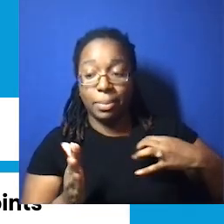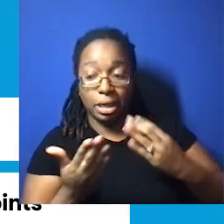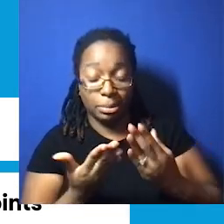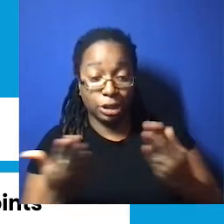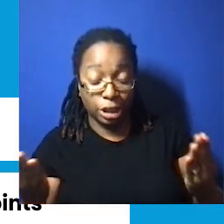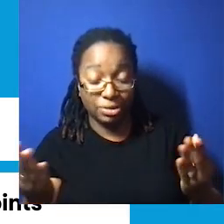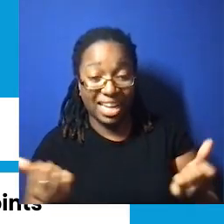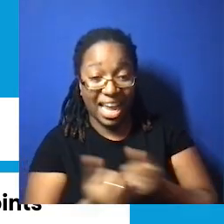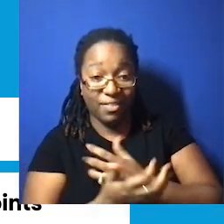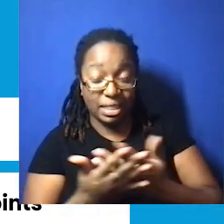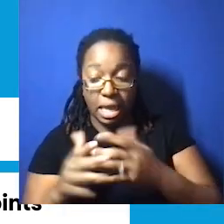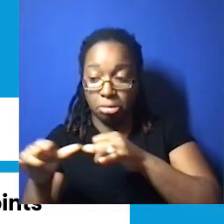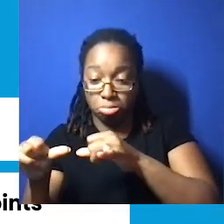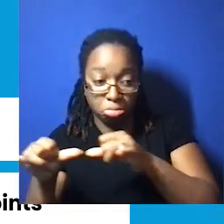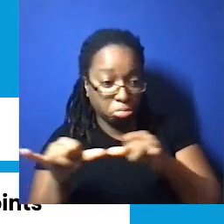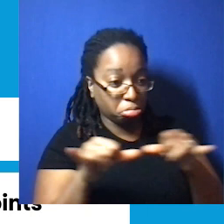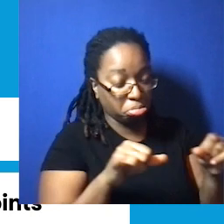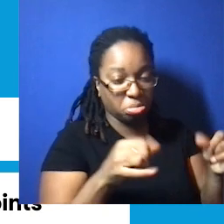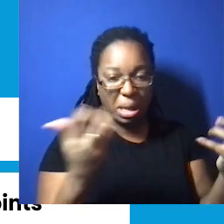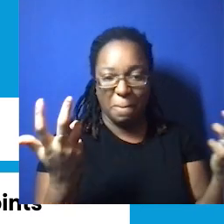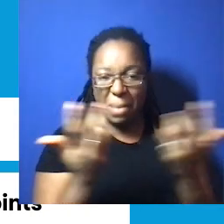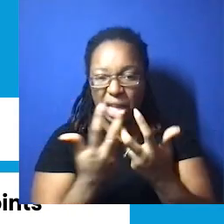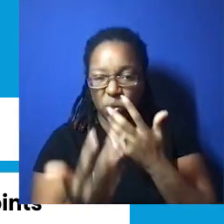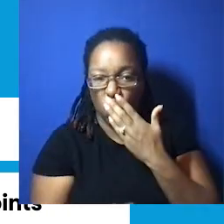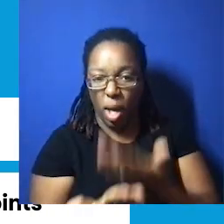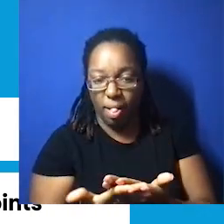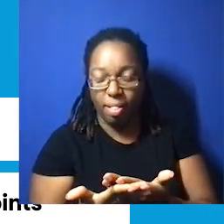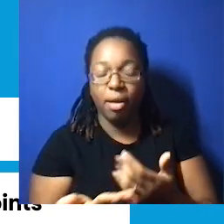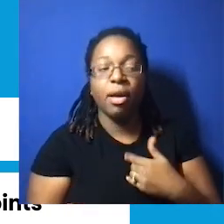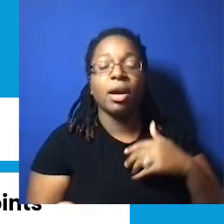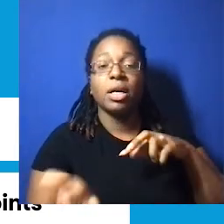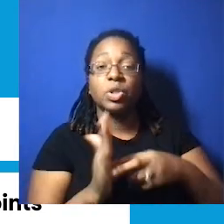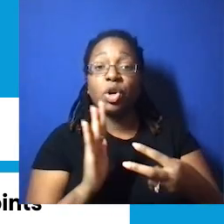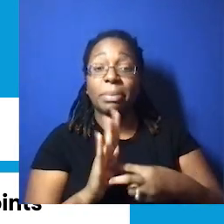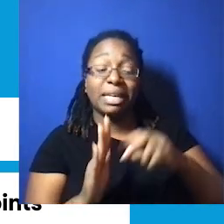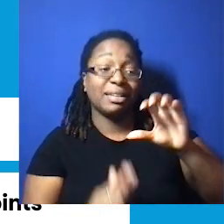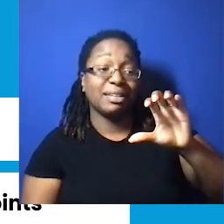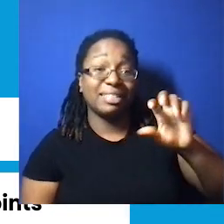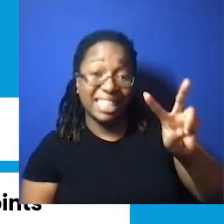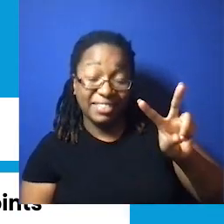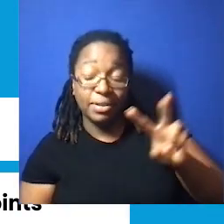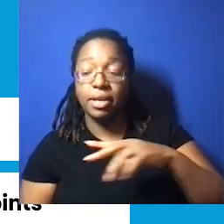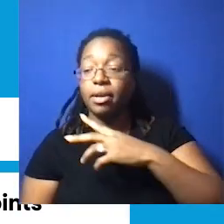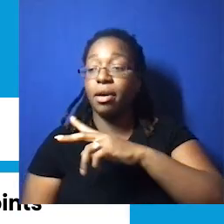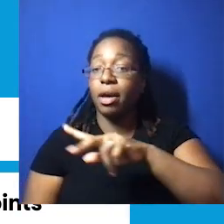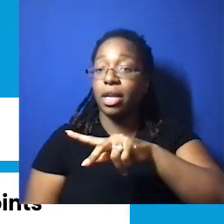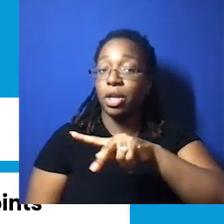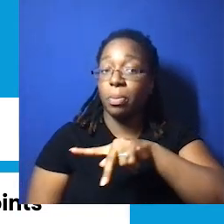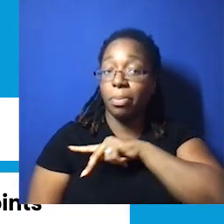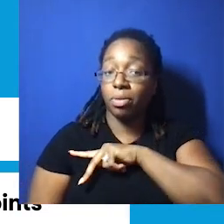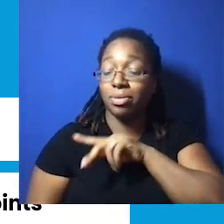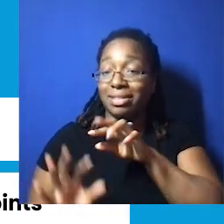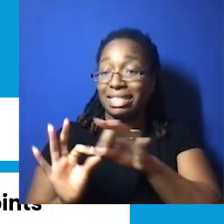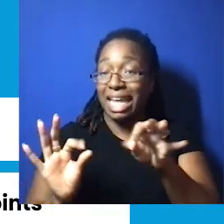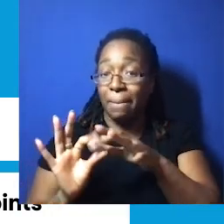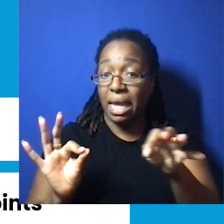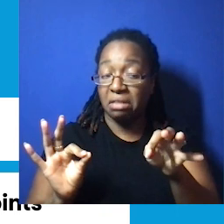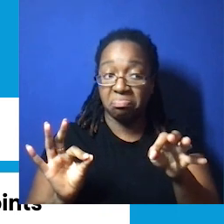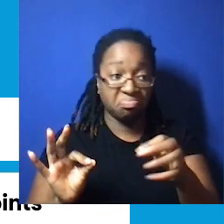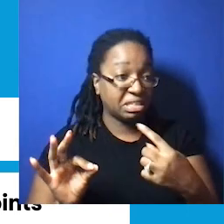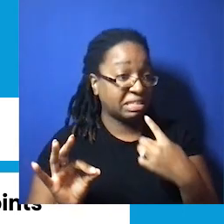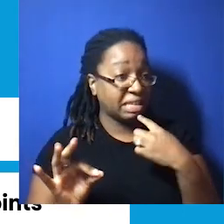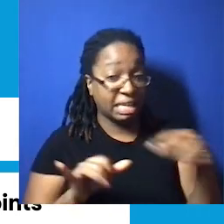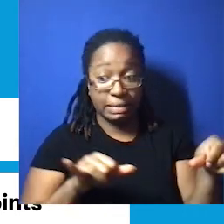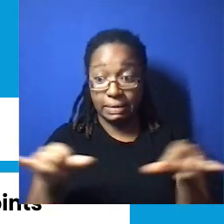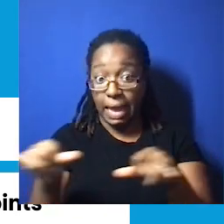materials complement each other. So does that mean that your CV and your personal statements, do they say the same things,